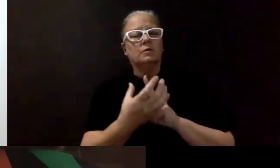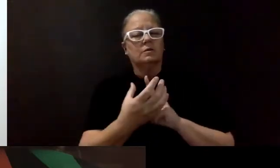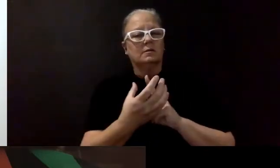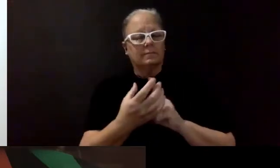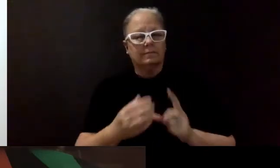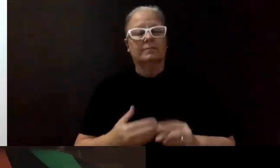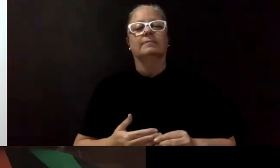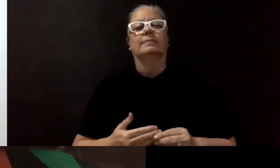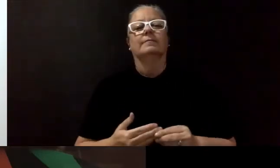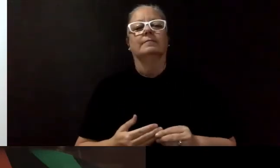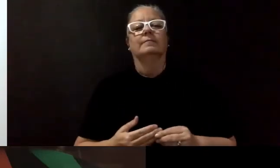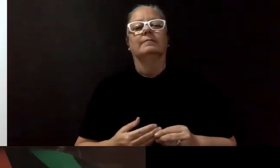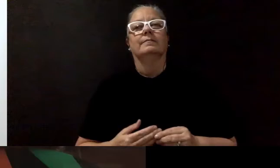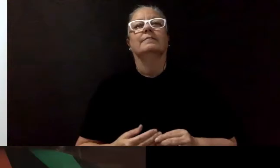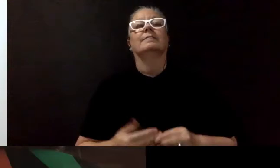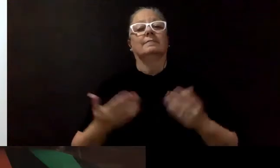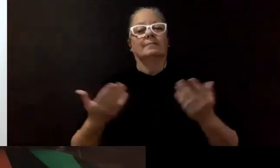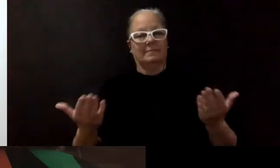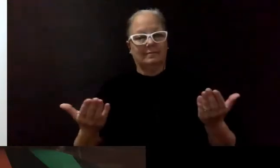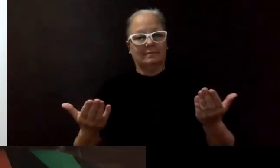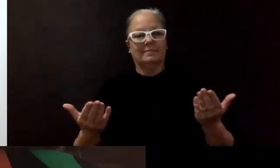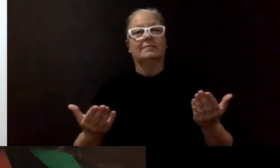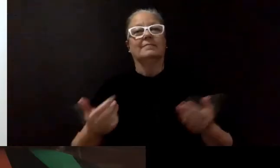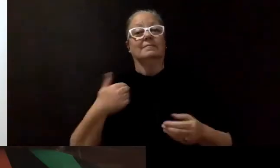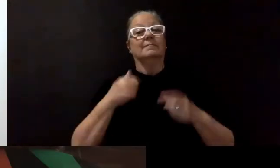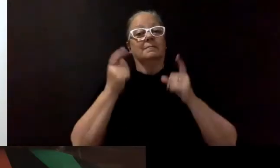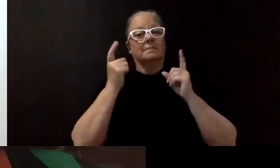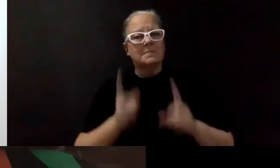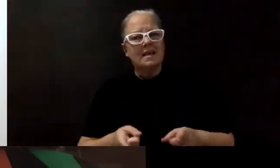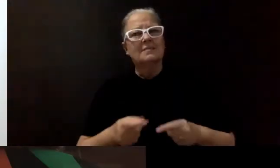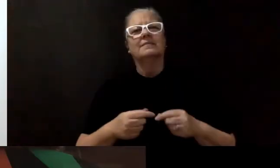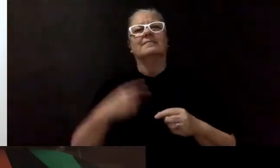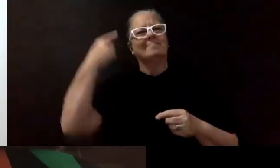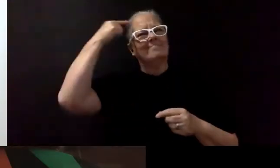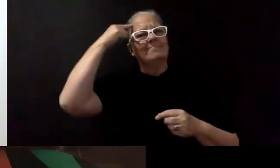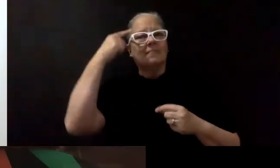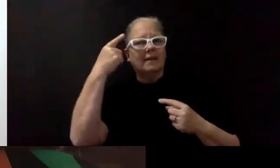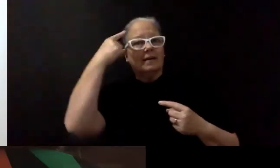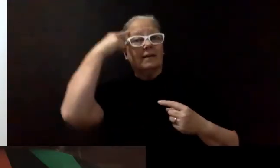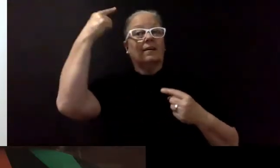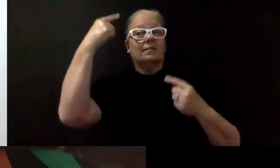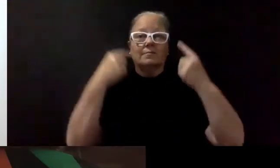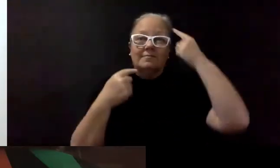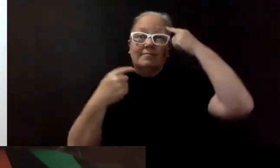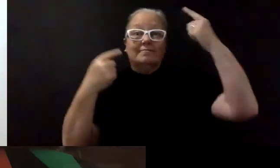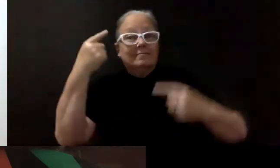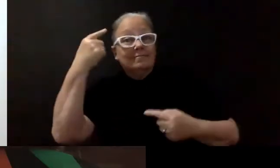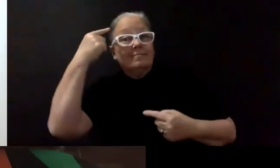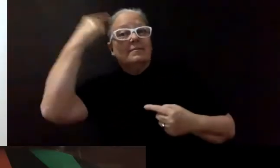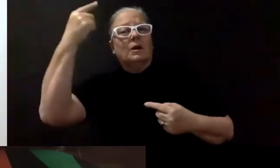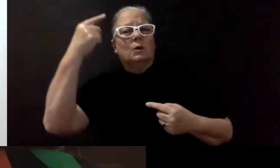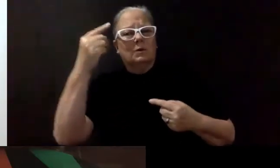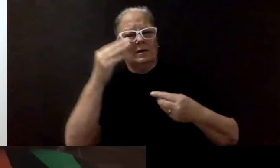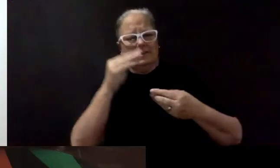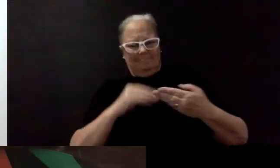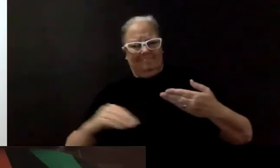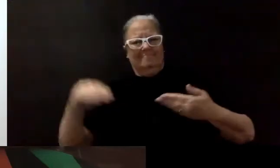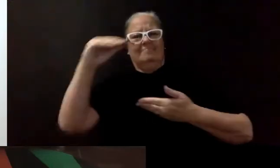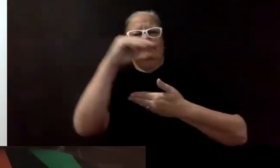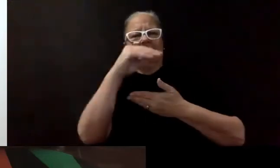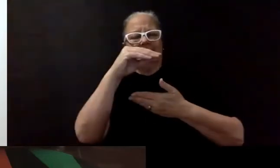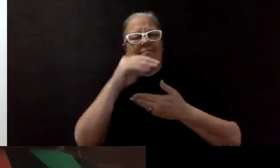audacity to prioritize creativity and innovation, putting them on the top of the political